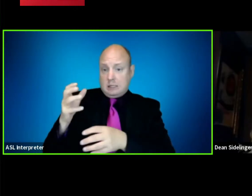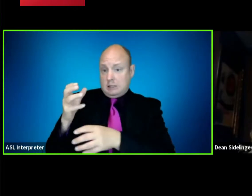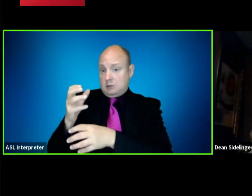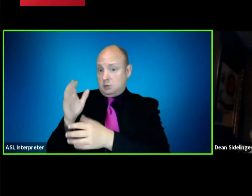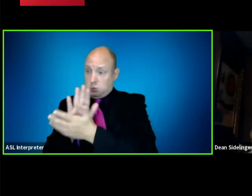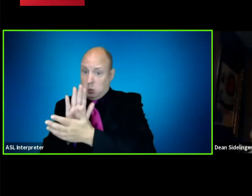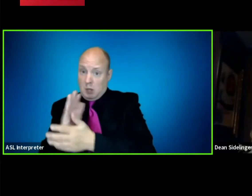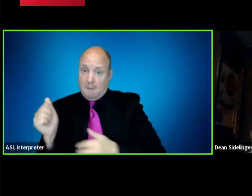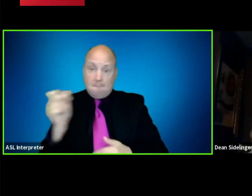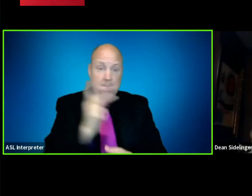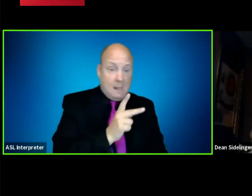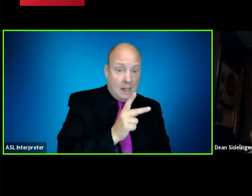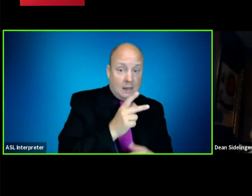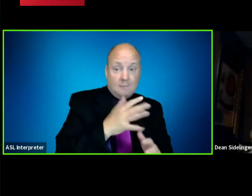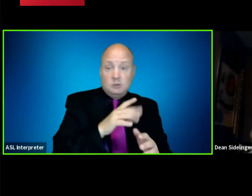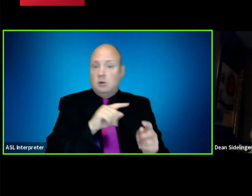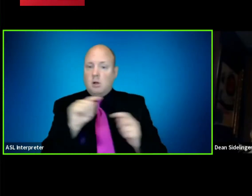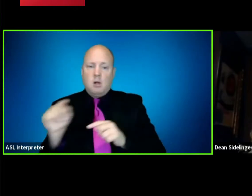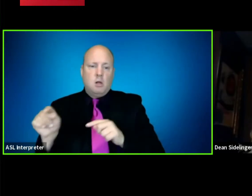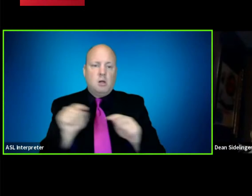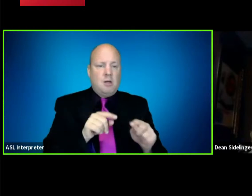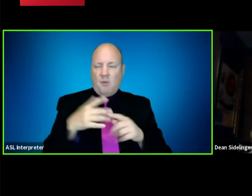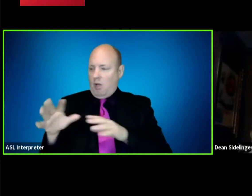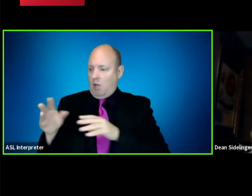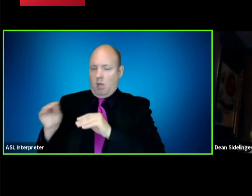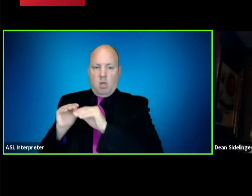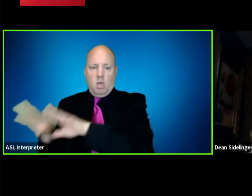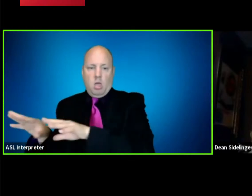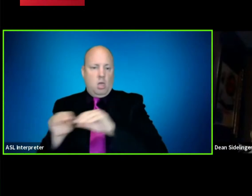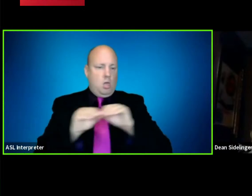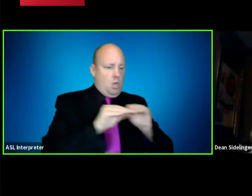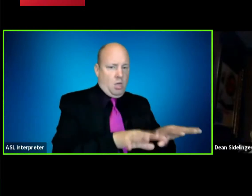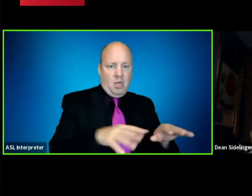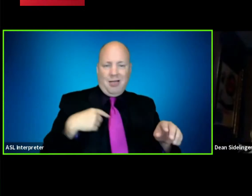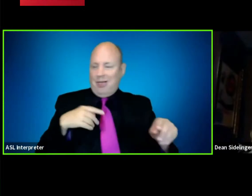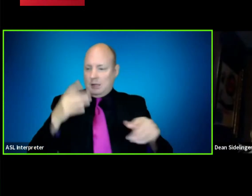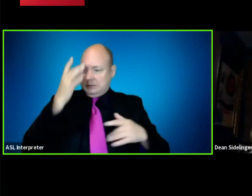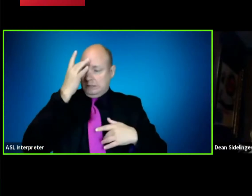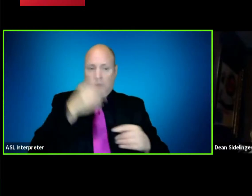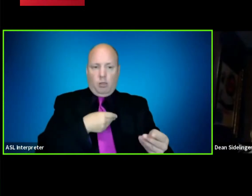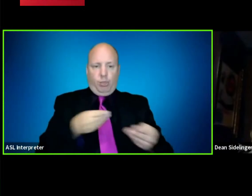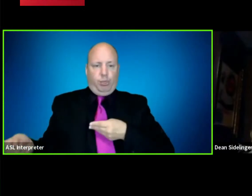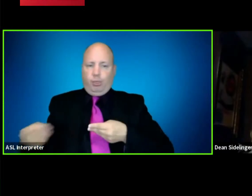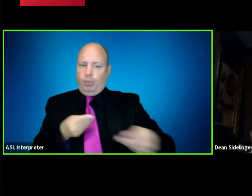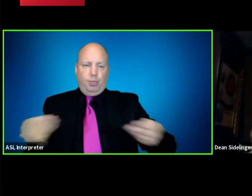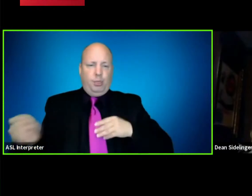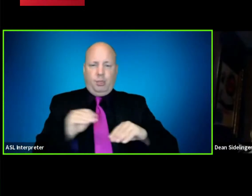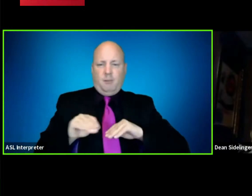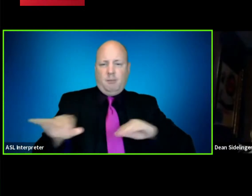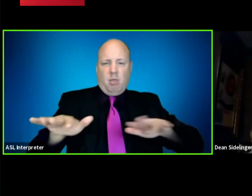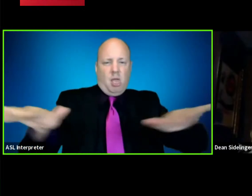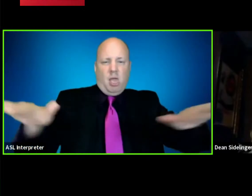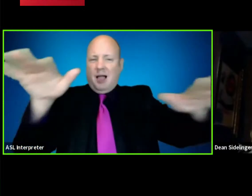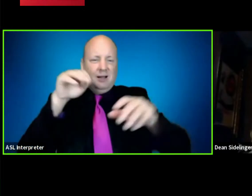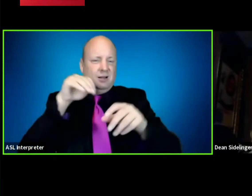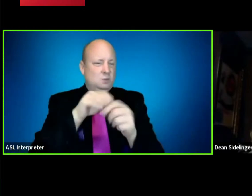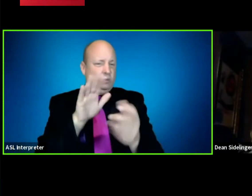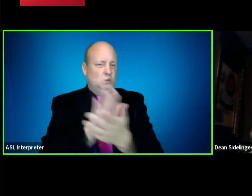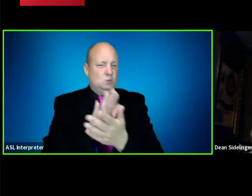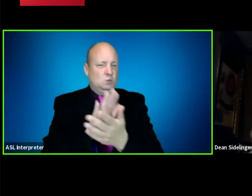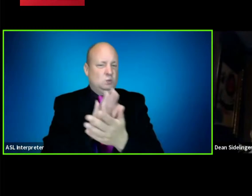can reliably hold in-person education every day for every student all school